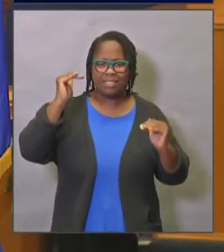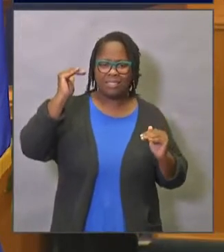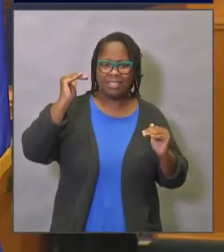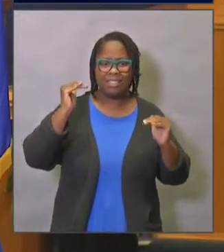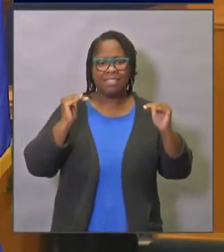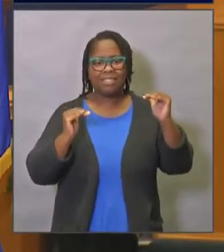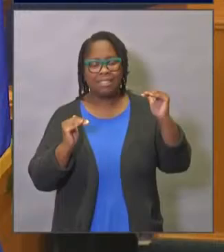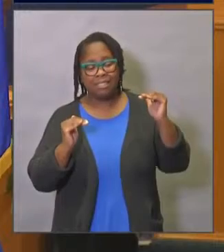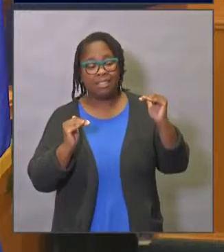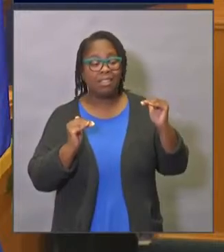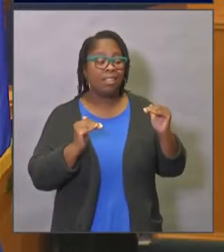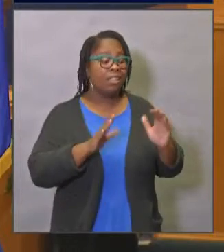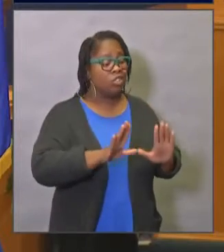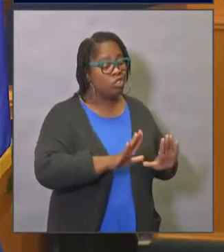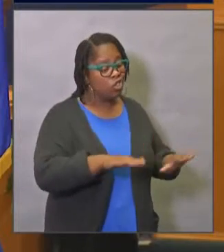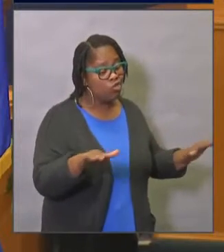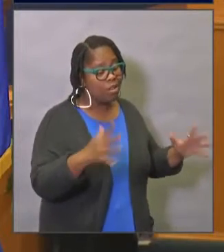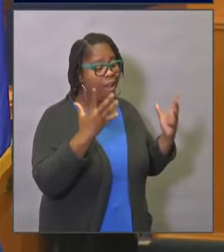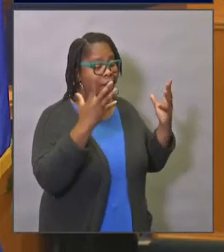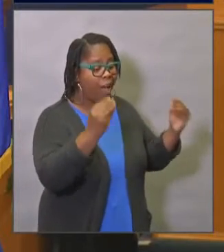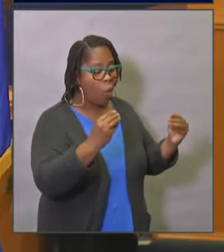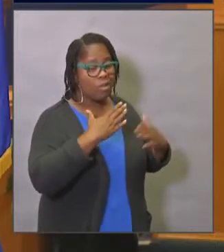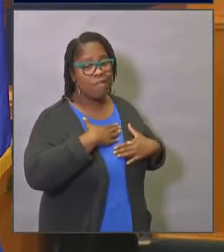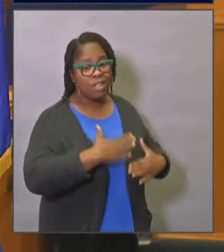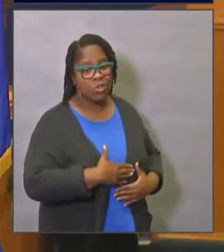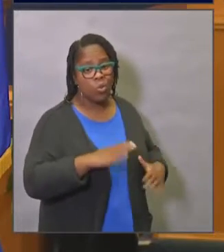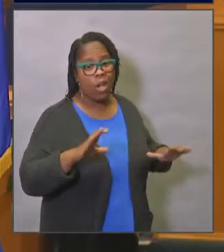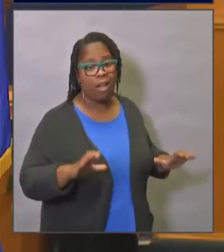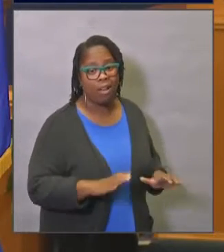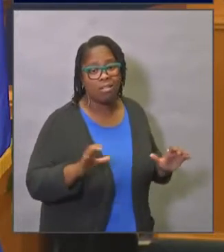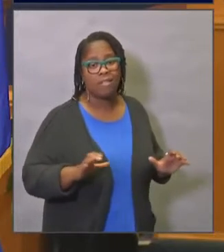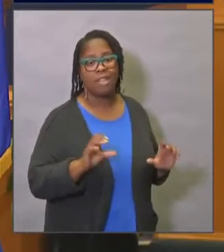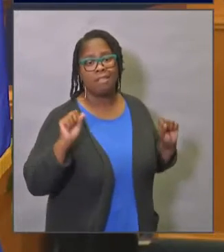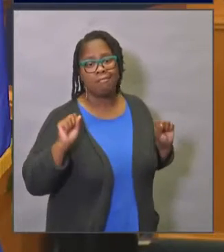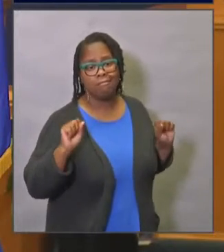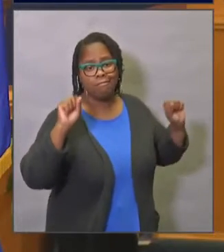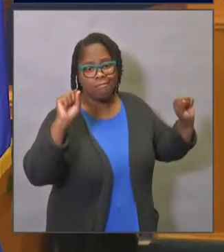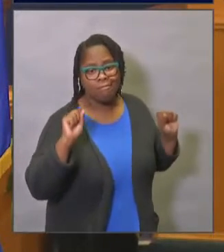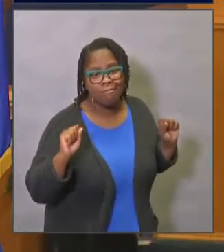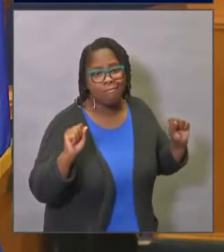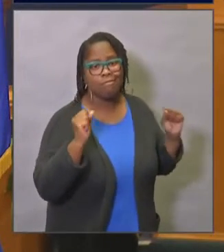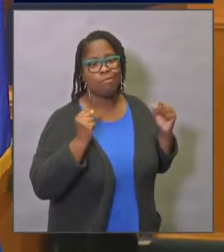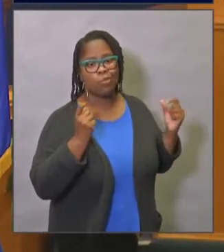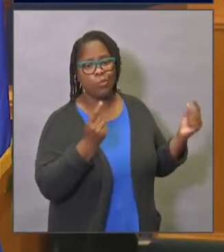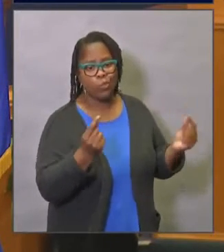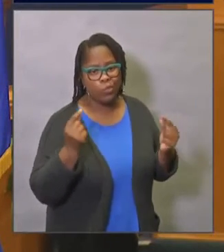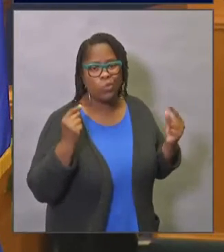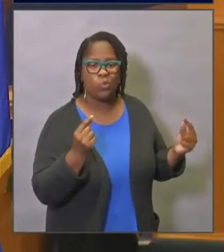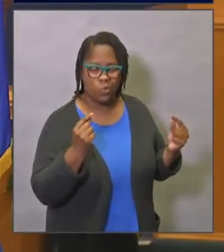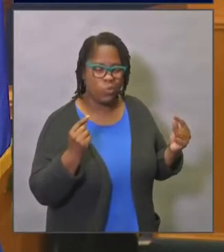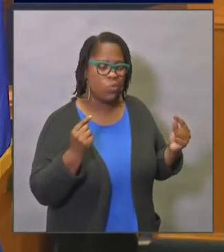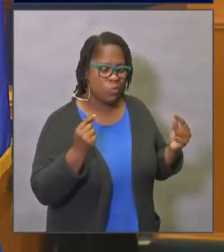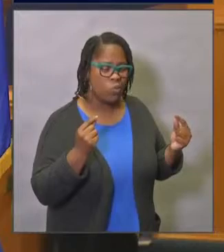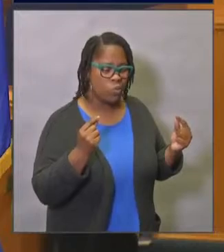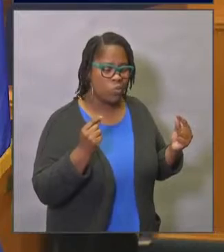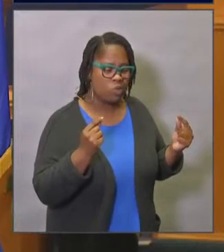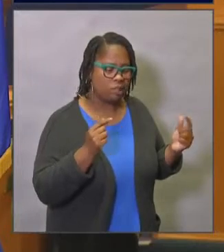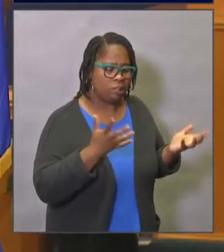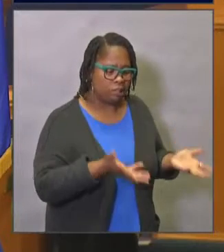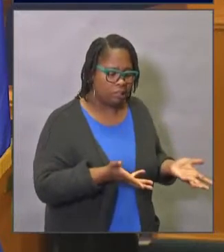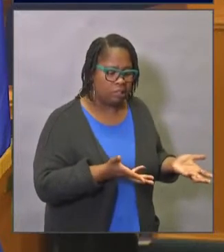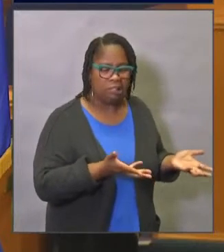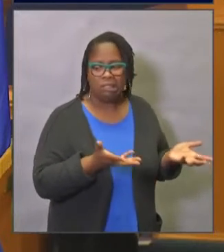allowing children to get some physical exercise and have some activity, and again, knowing that